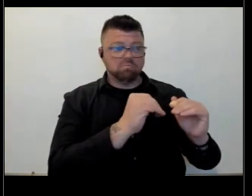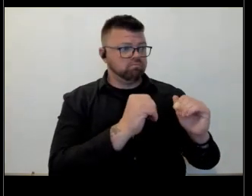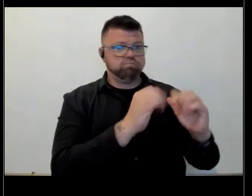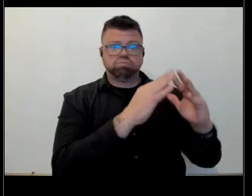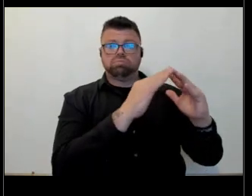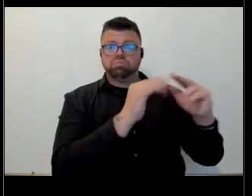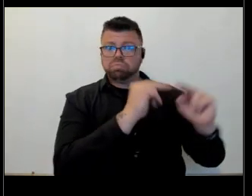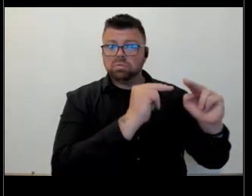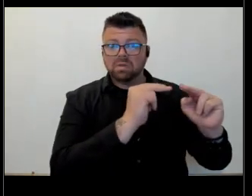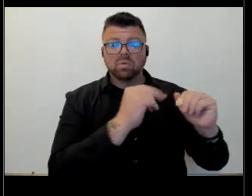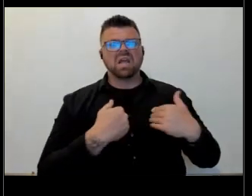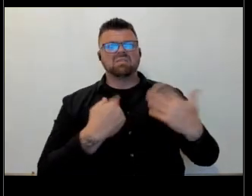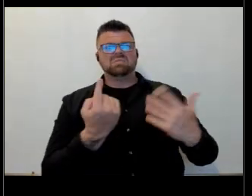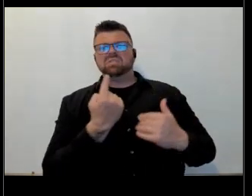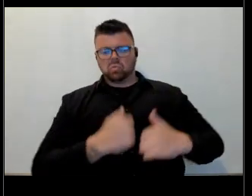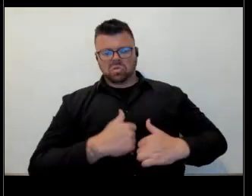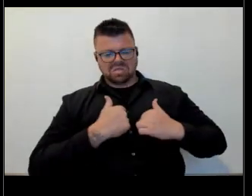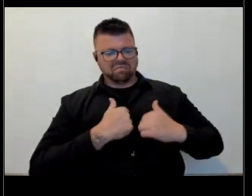ground floor,